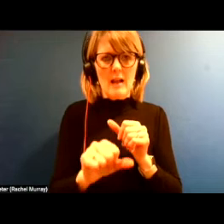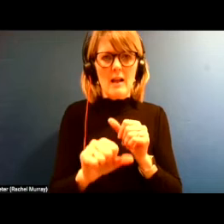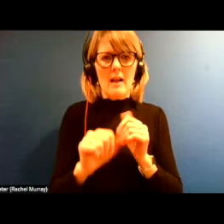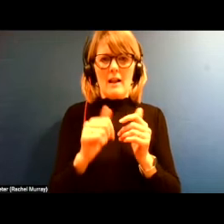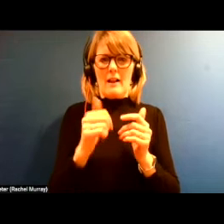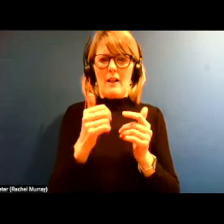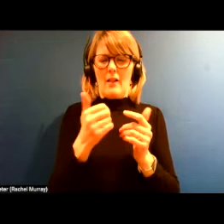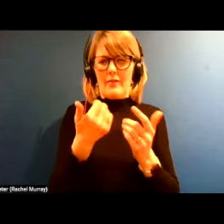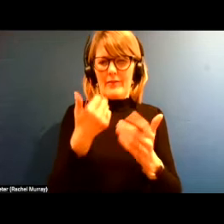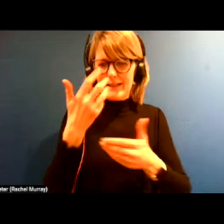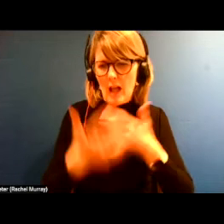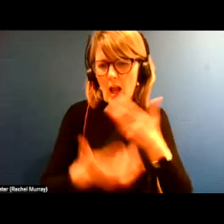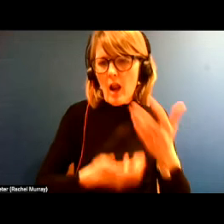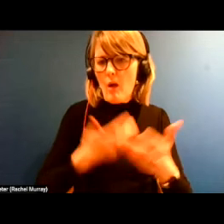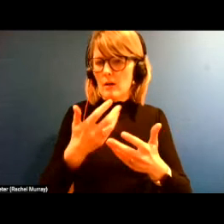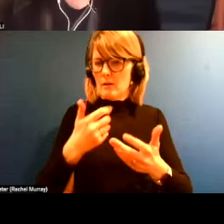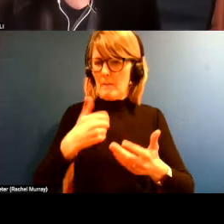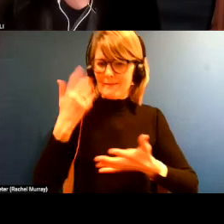in the world.